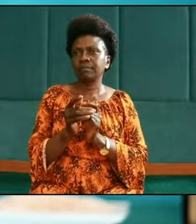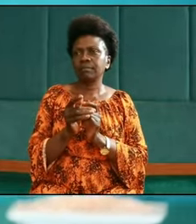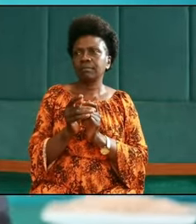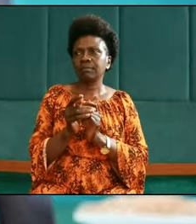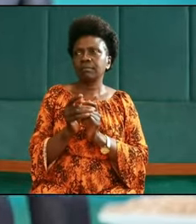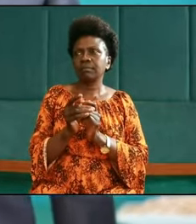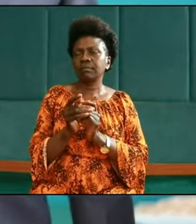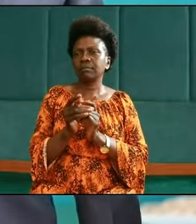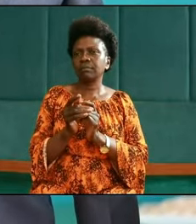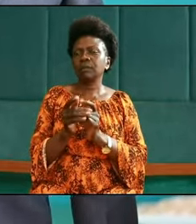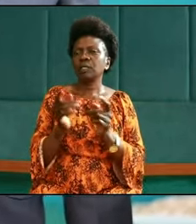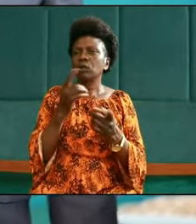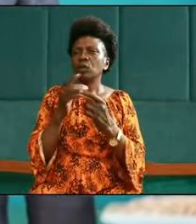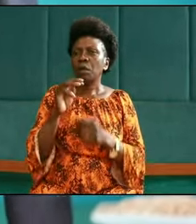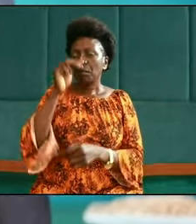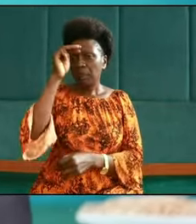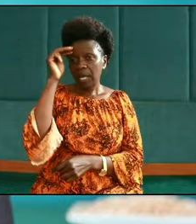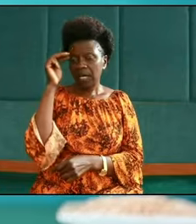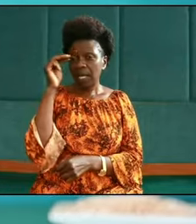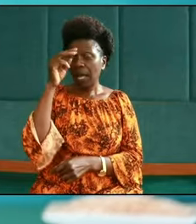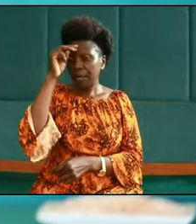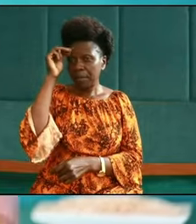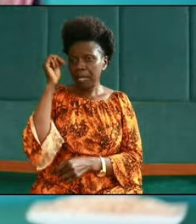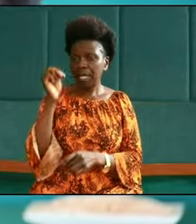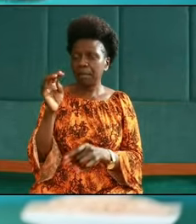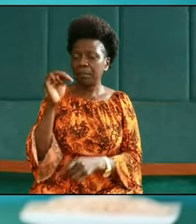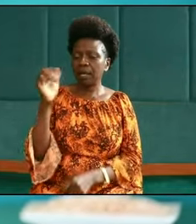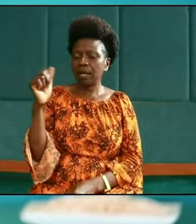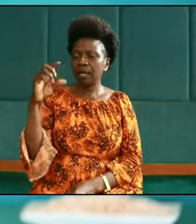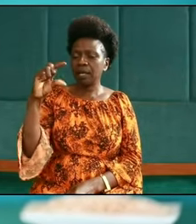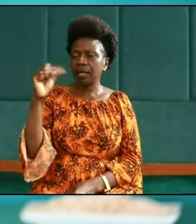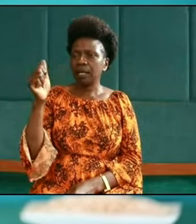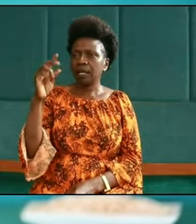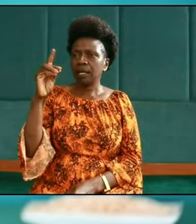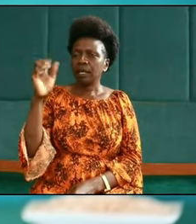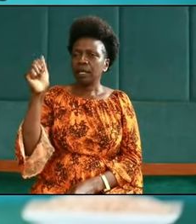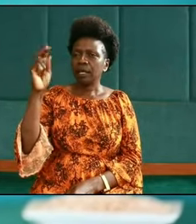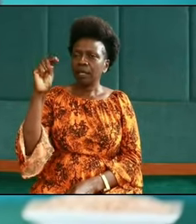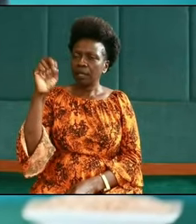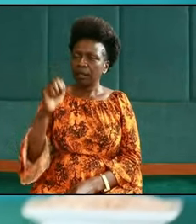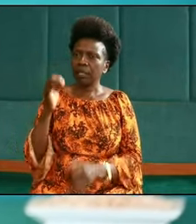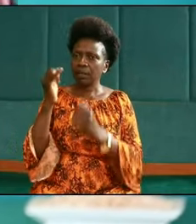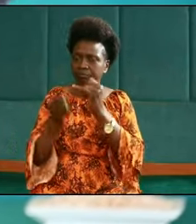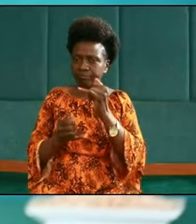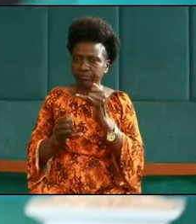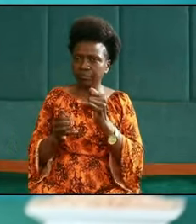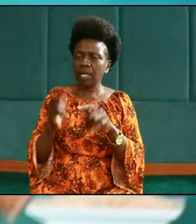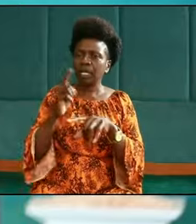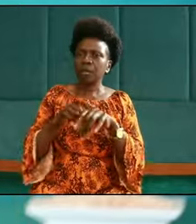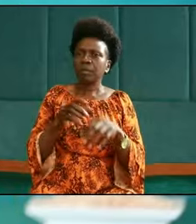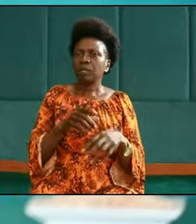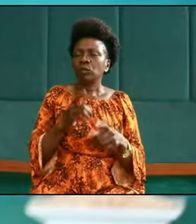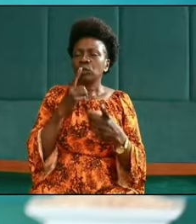pursued Mary Magdalene. And when Mary Magdalene finally, when she was commanded,